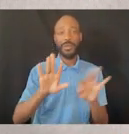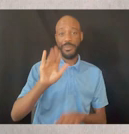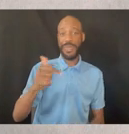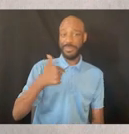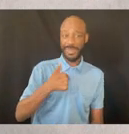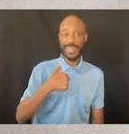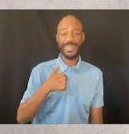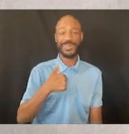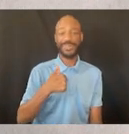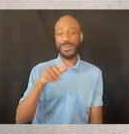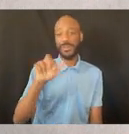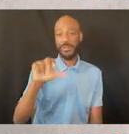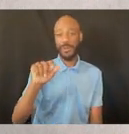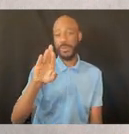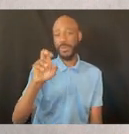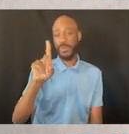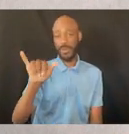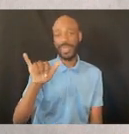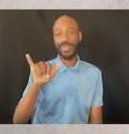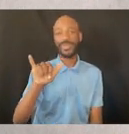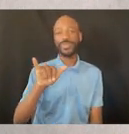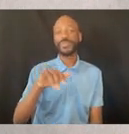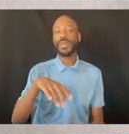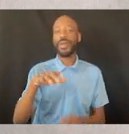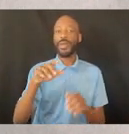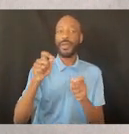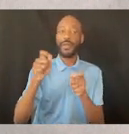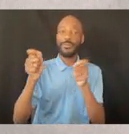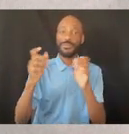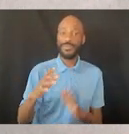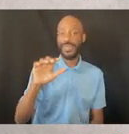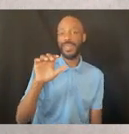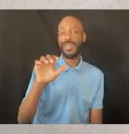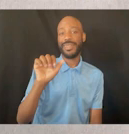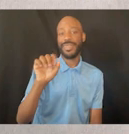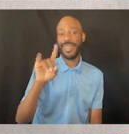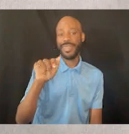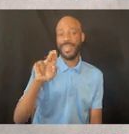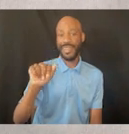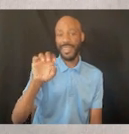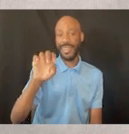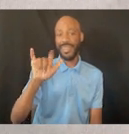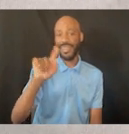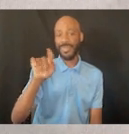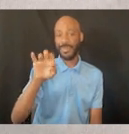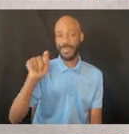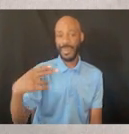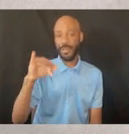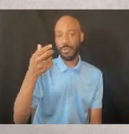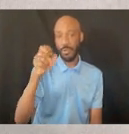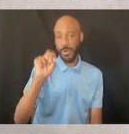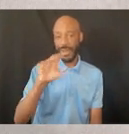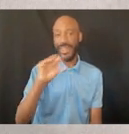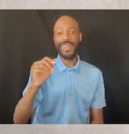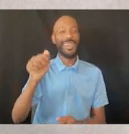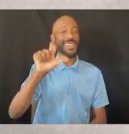Mobility, directed by Diana Elizabeth Jordan, and American Sign Language interpretation by Pro Bono ASL. Thank you so